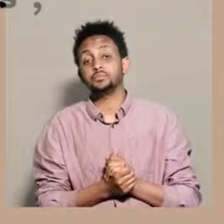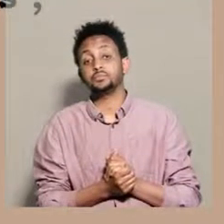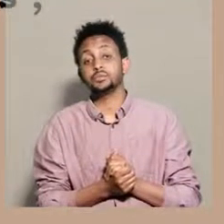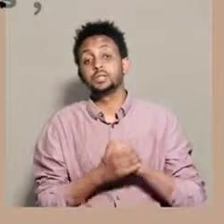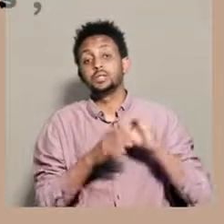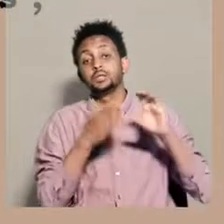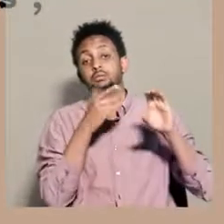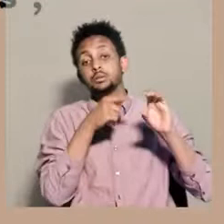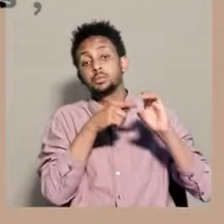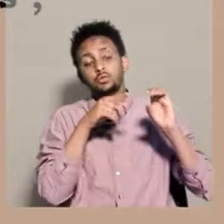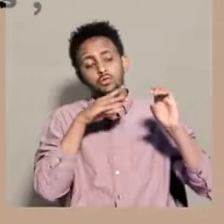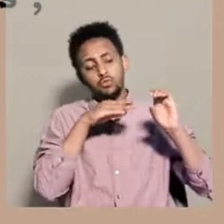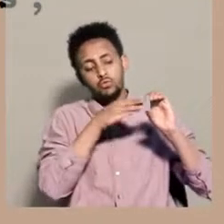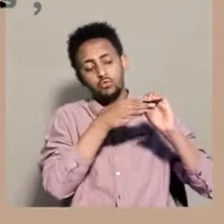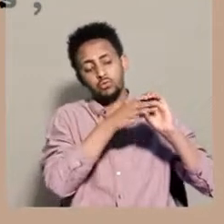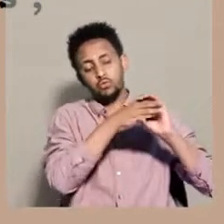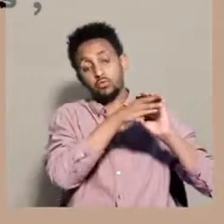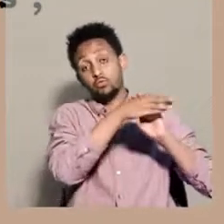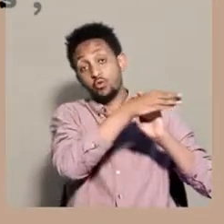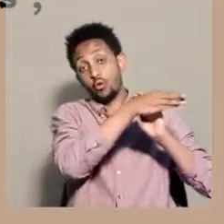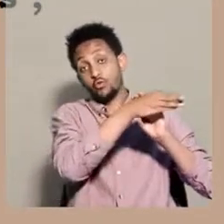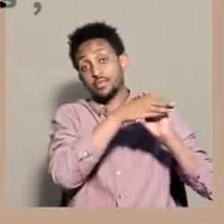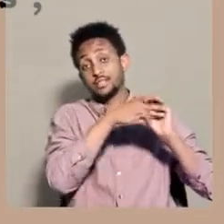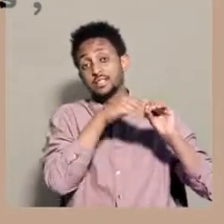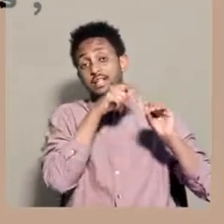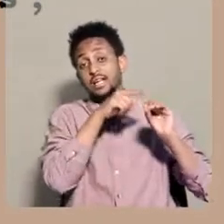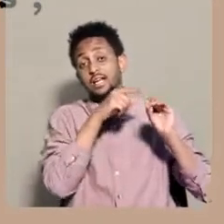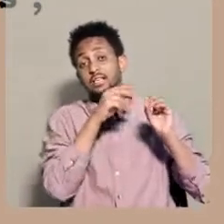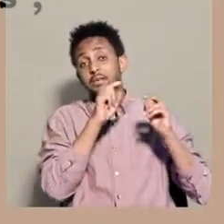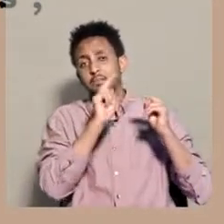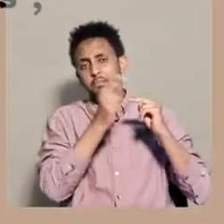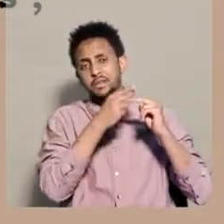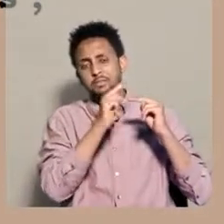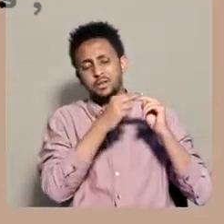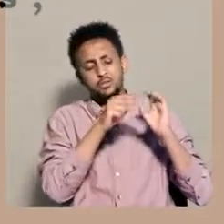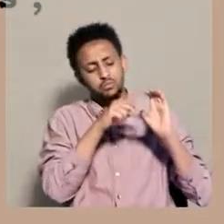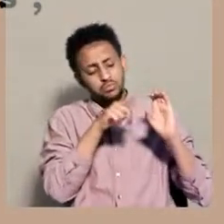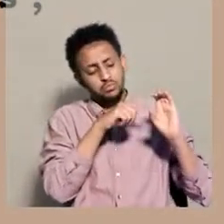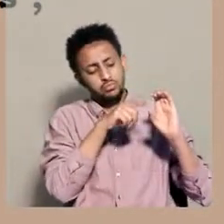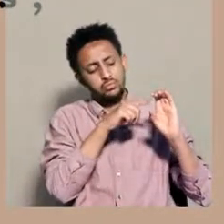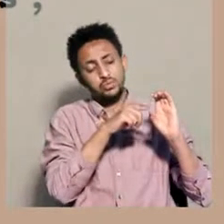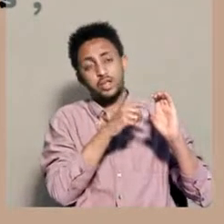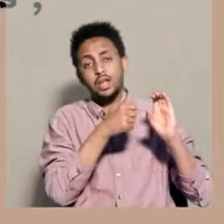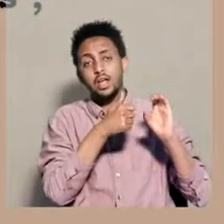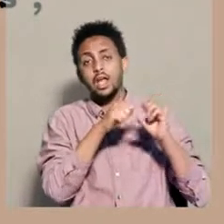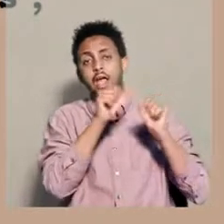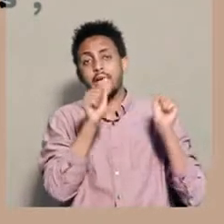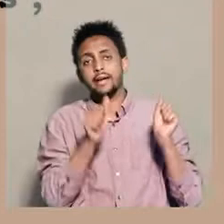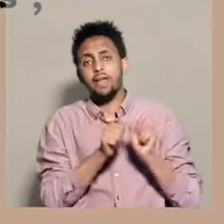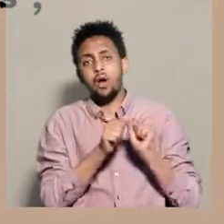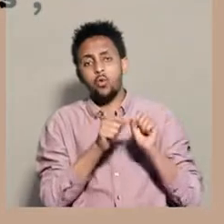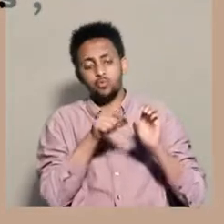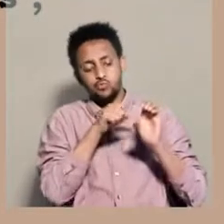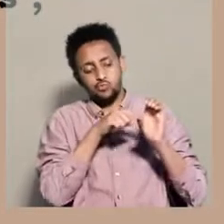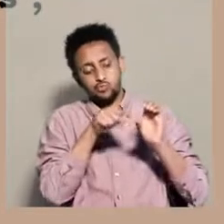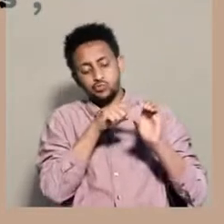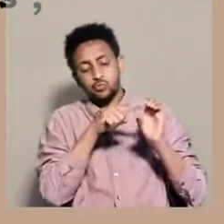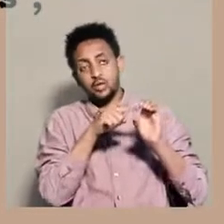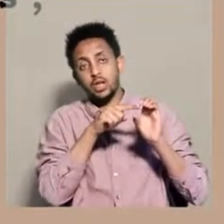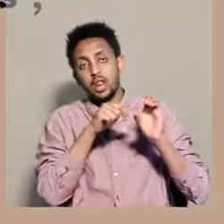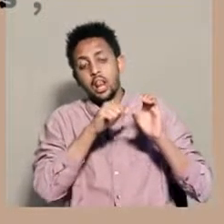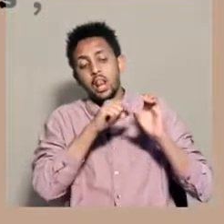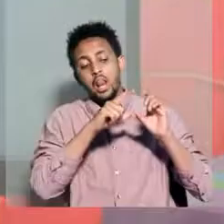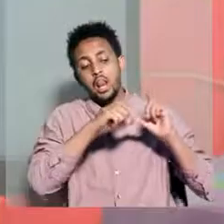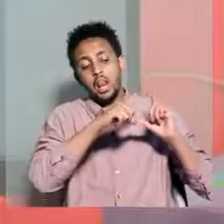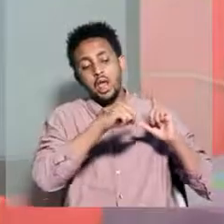there will be flow of fluids through here, and the multiplication of cross-sectional area of the pipe to that of the length of the